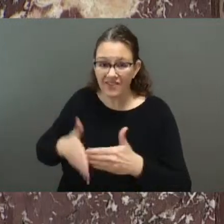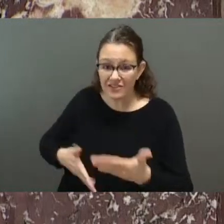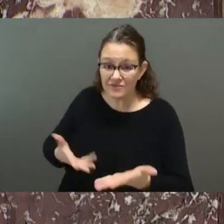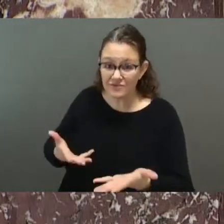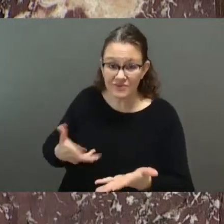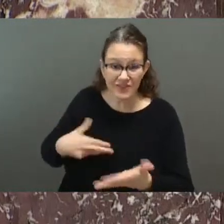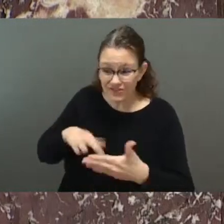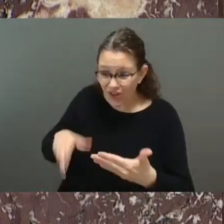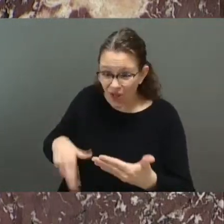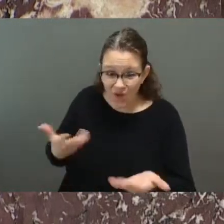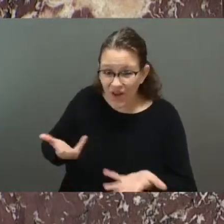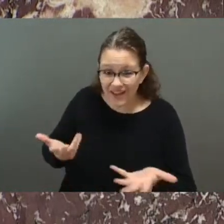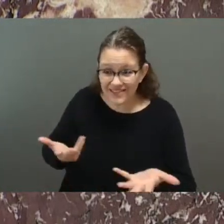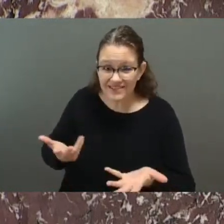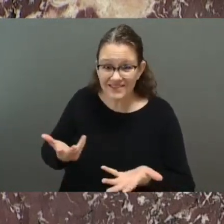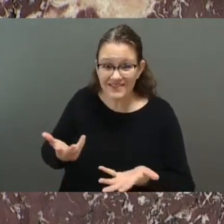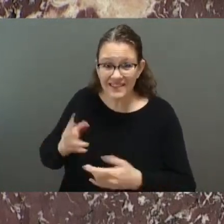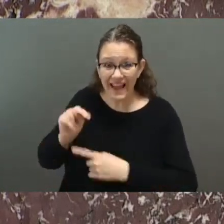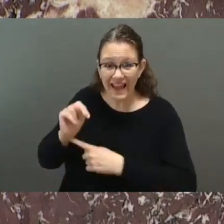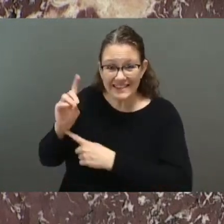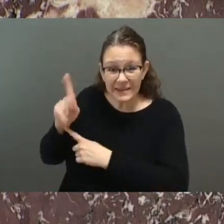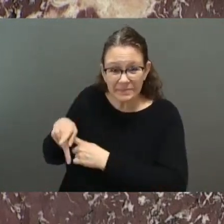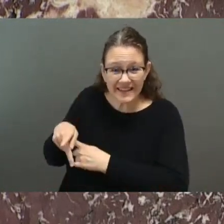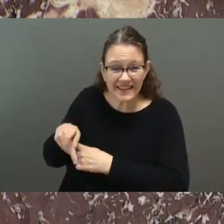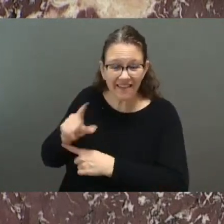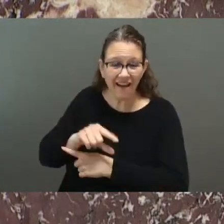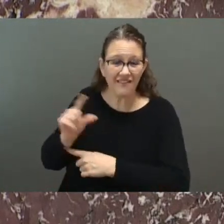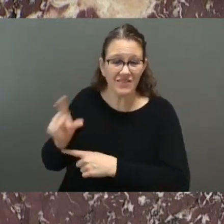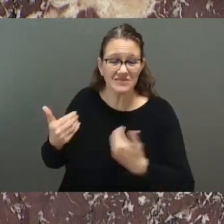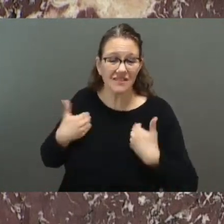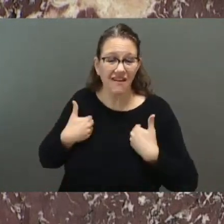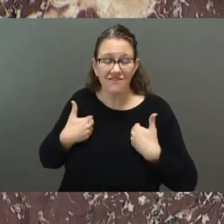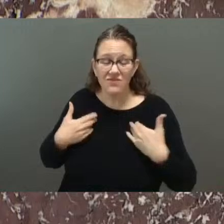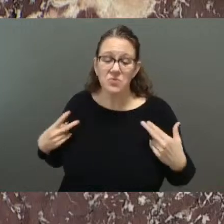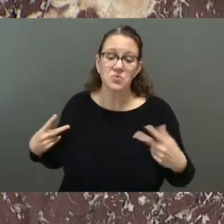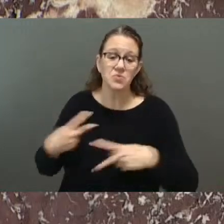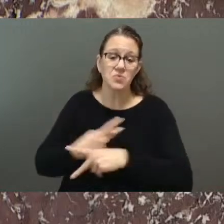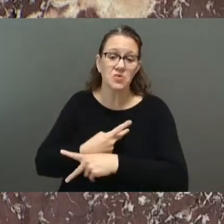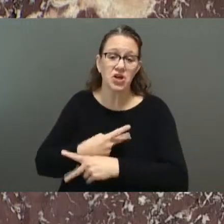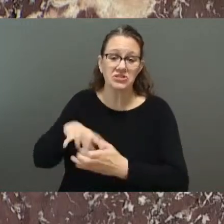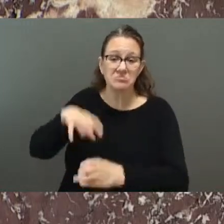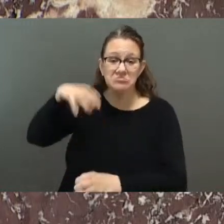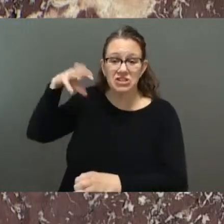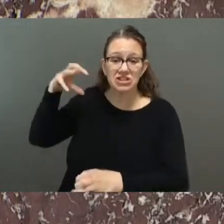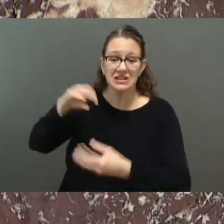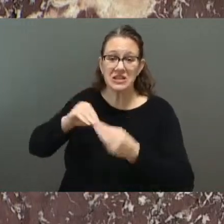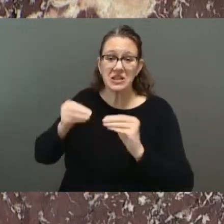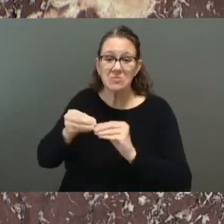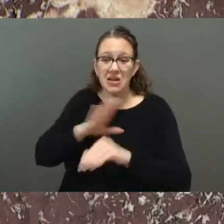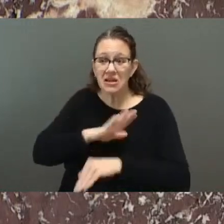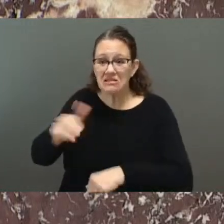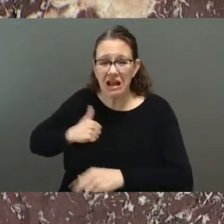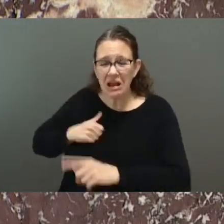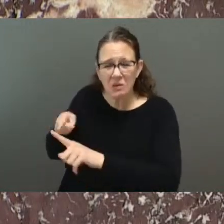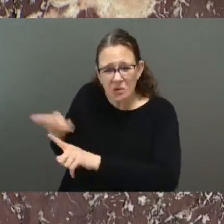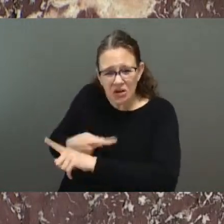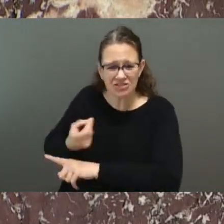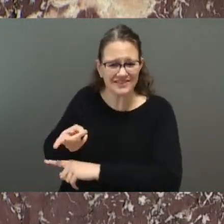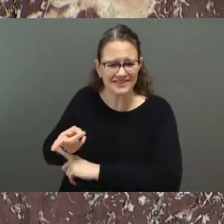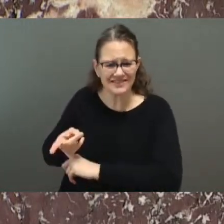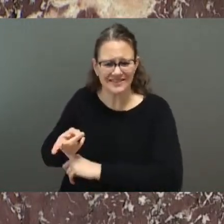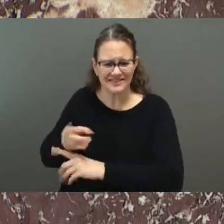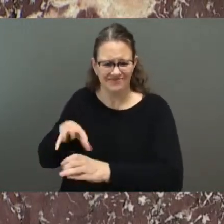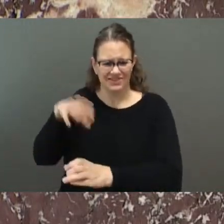government holds the worst emissions record in Canada, with emissions rising from